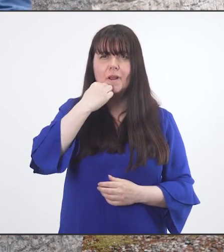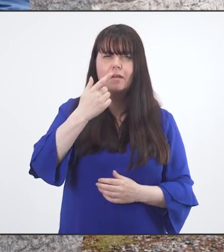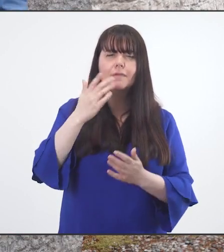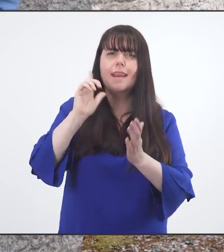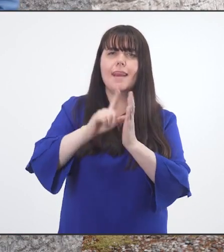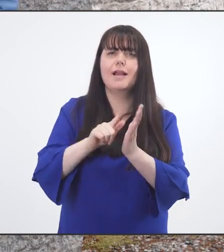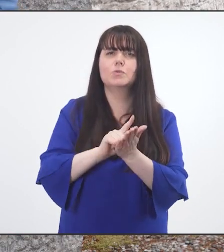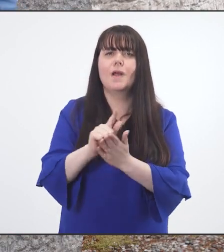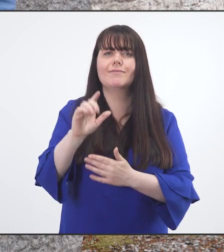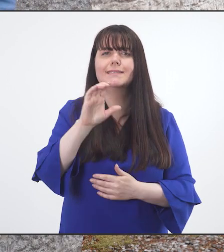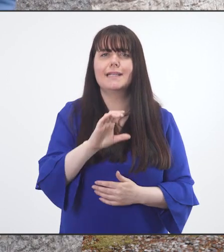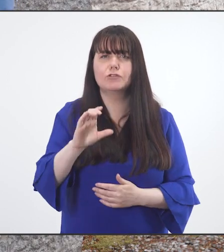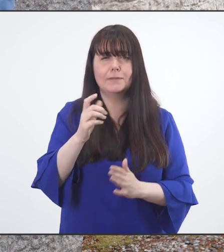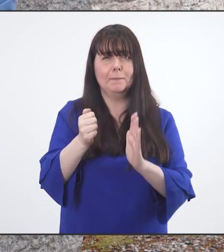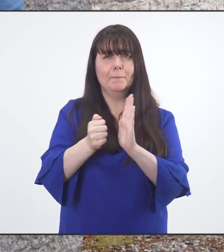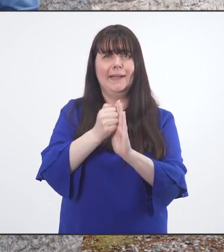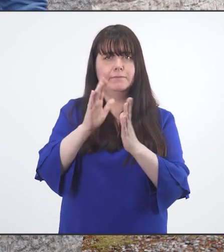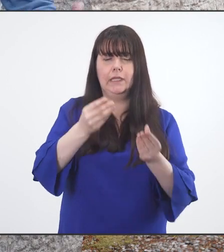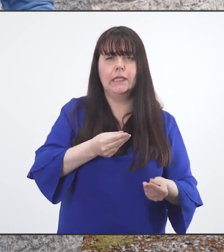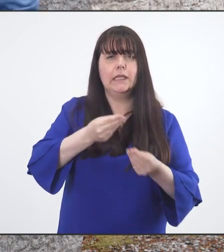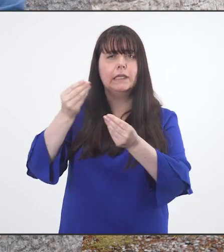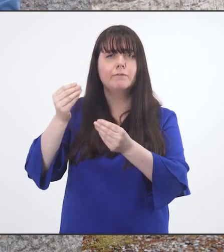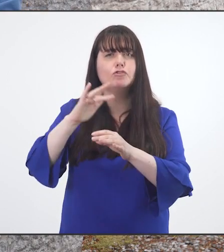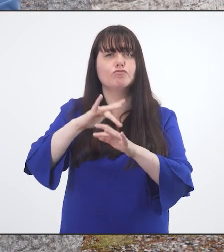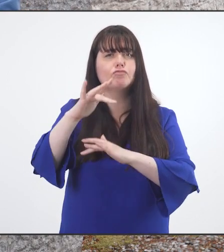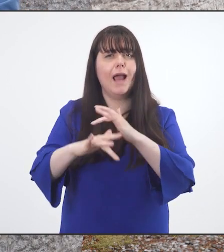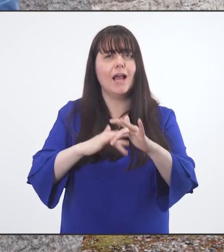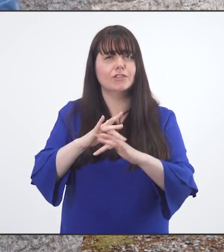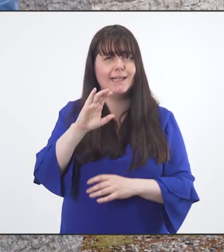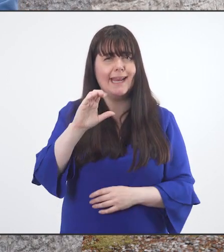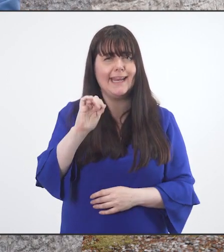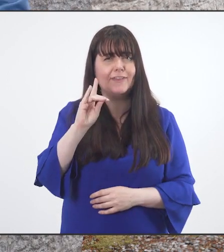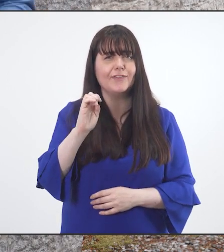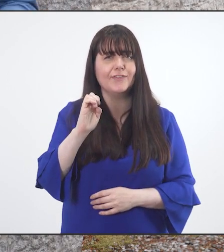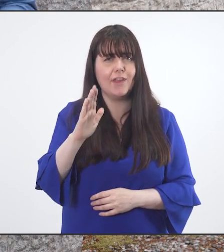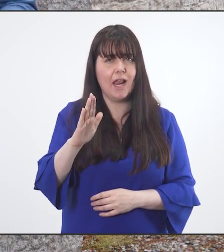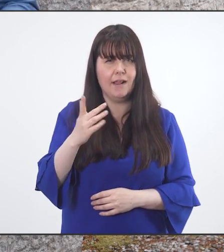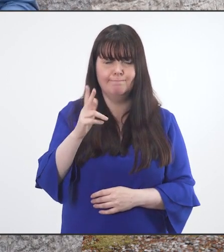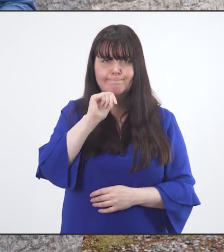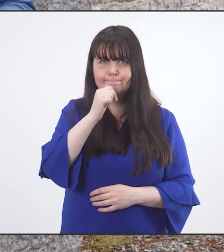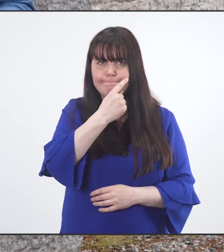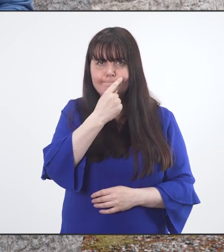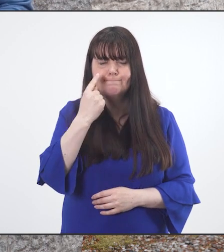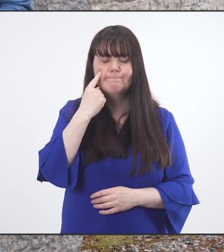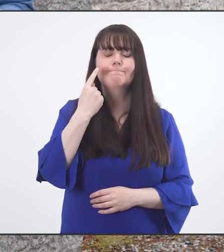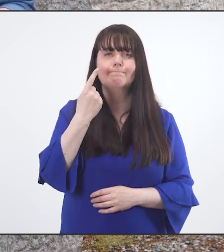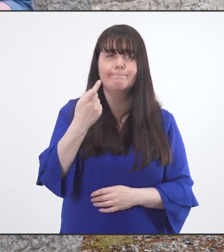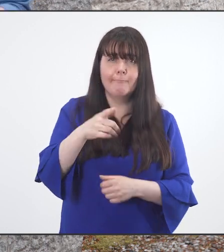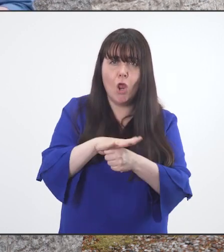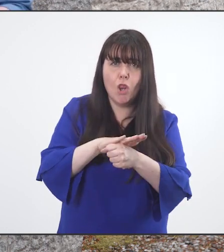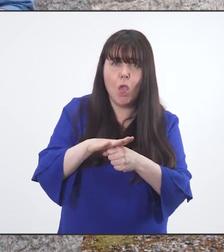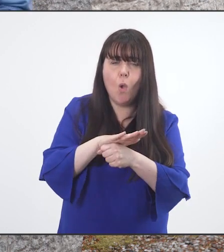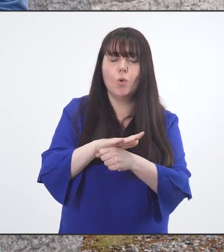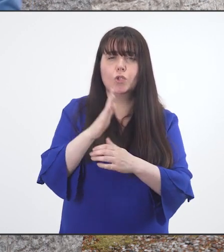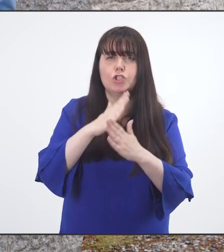because certainly by the late 12th century, when the building is given to Christ Church Cathedral, there's no reference to a parish church here, so that gives